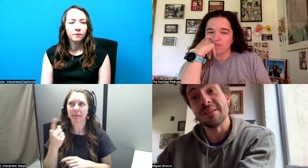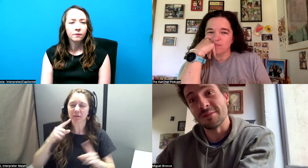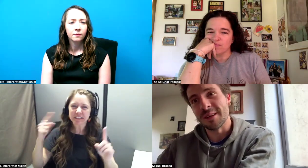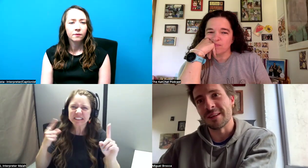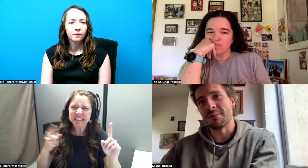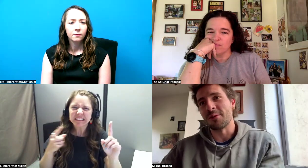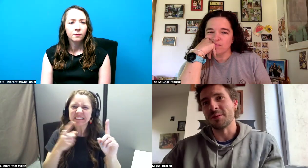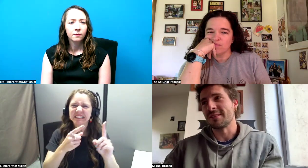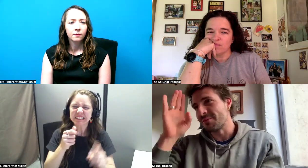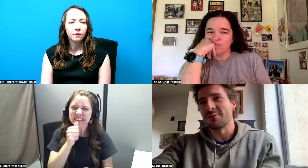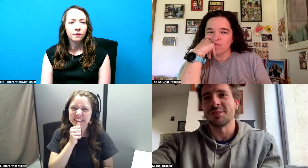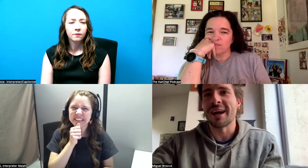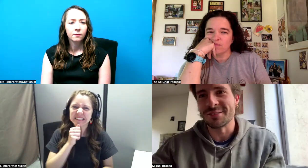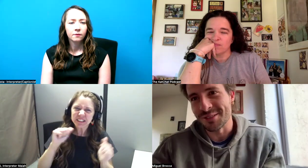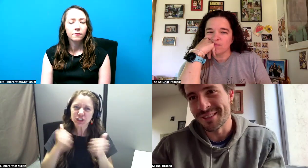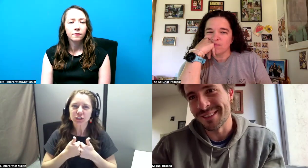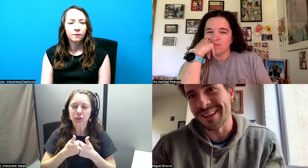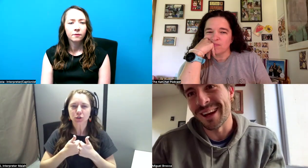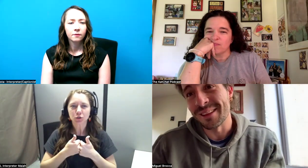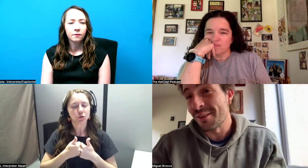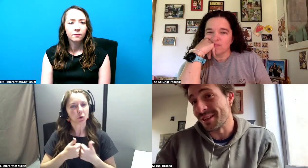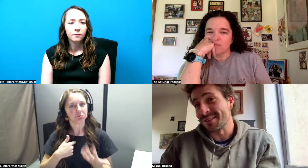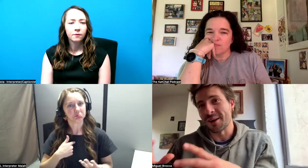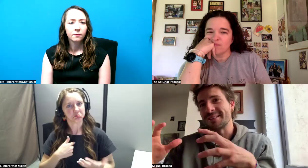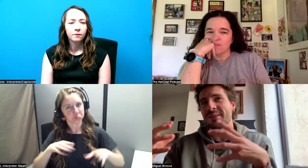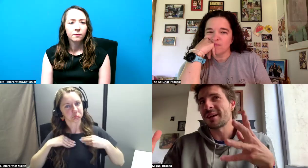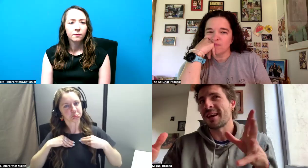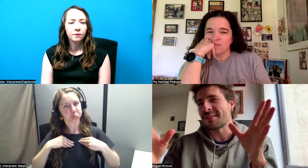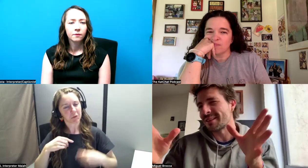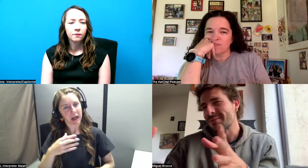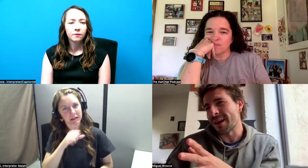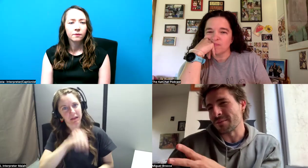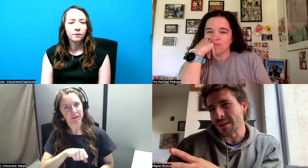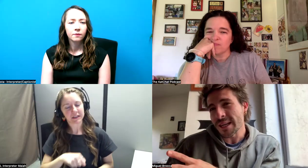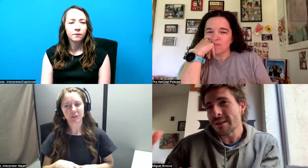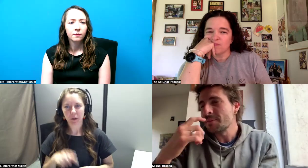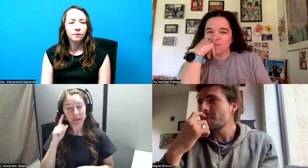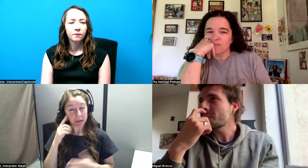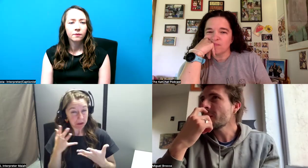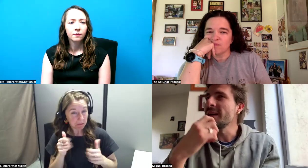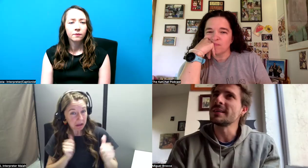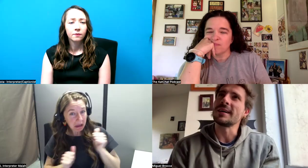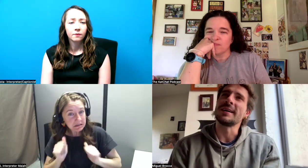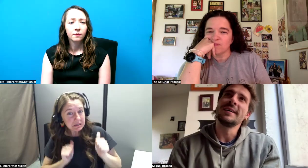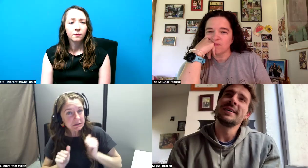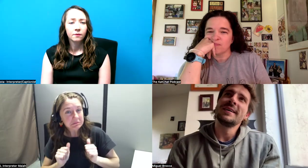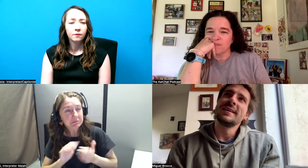to achieve. And I'm always up for challenges, and I loved it. So I said, okay, I think this might be it.